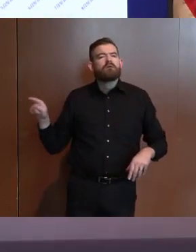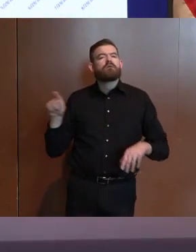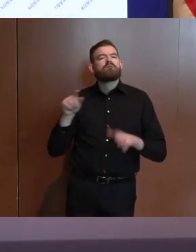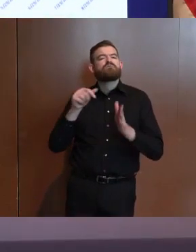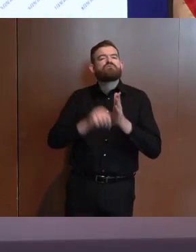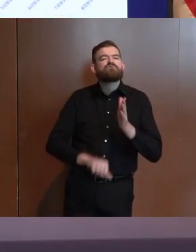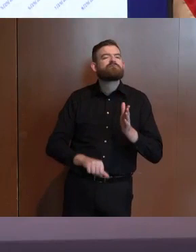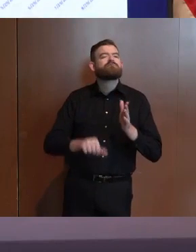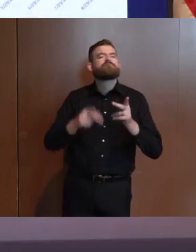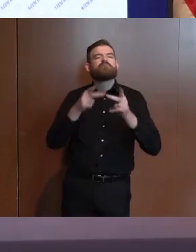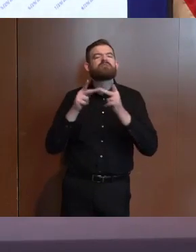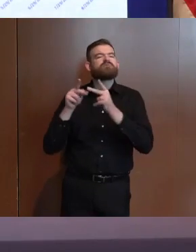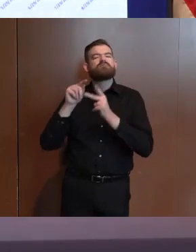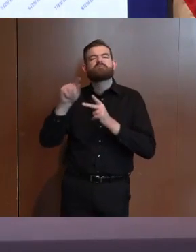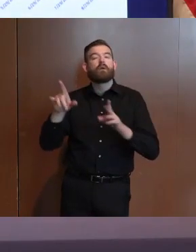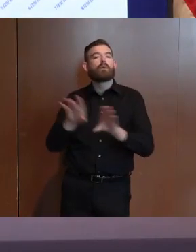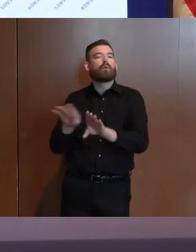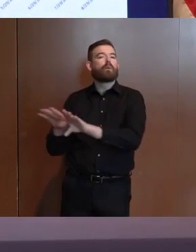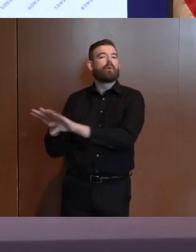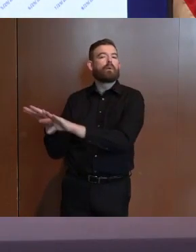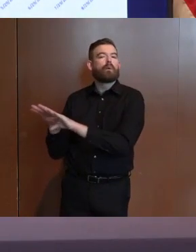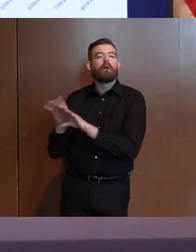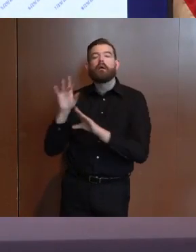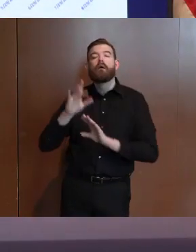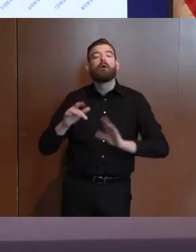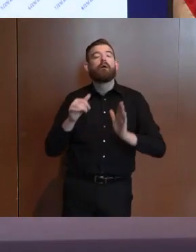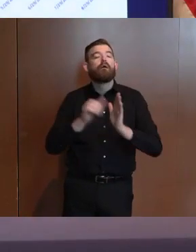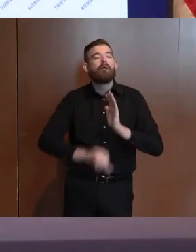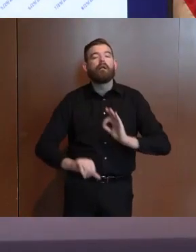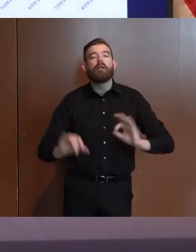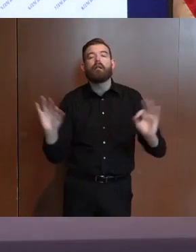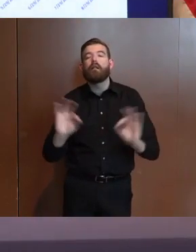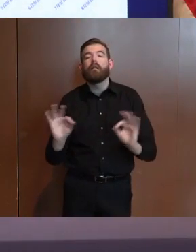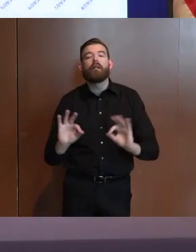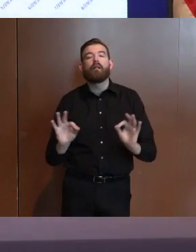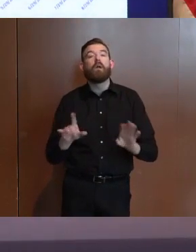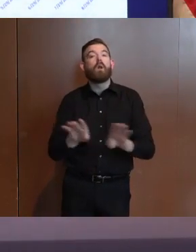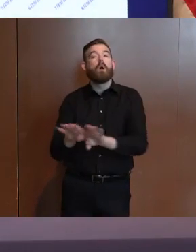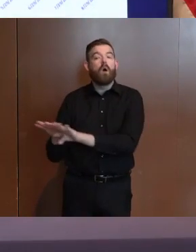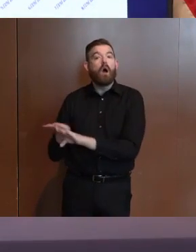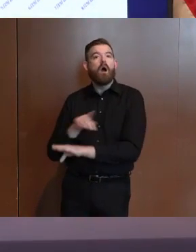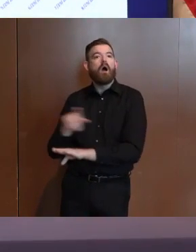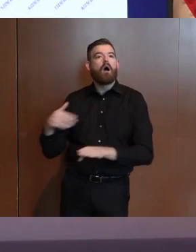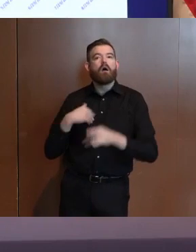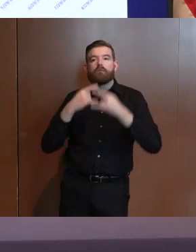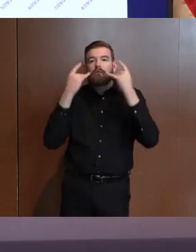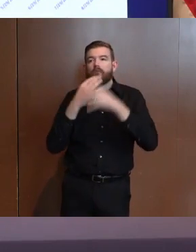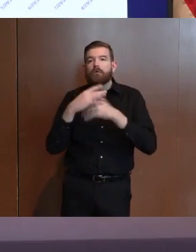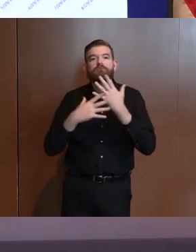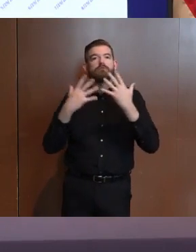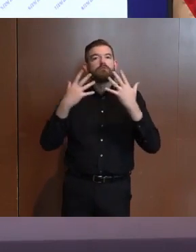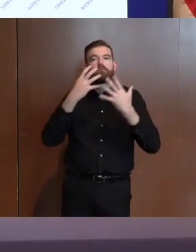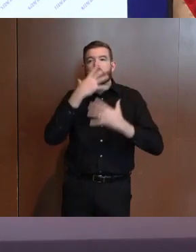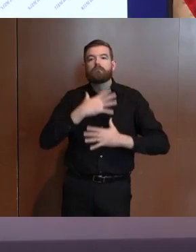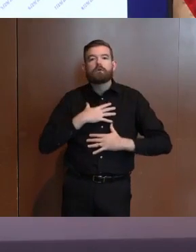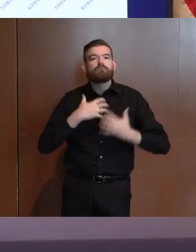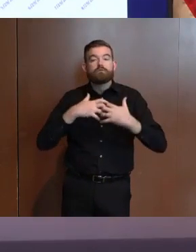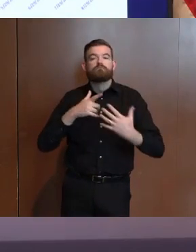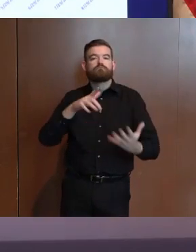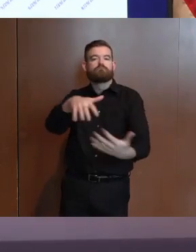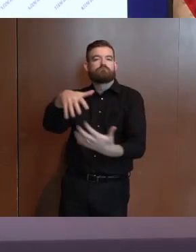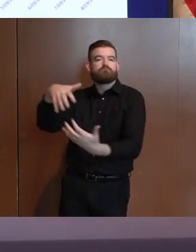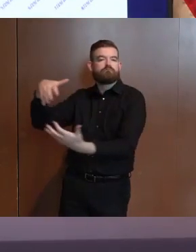up. I don't have a number for you, but they're being vacuumed up, and other sources that are in state. But we have not been able, and we're not alone.